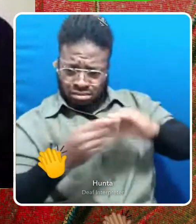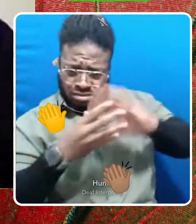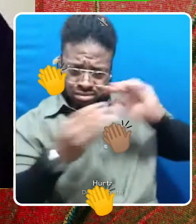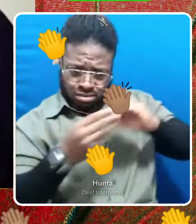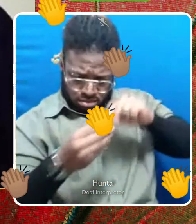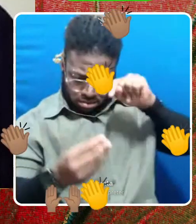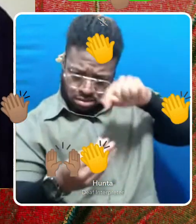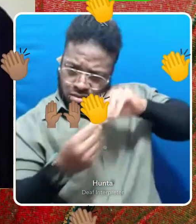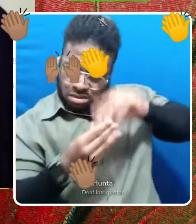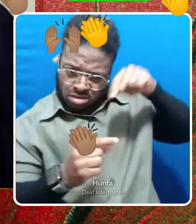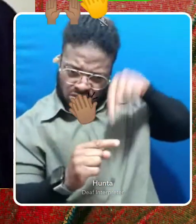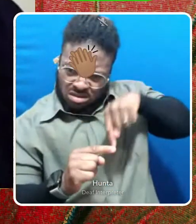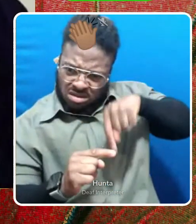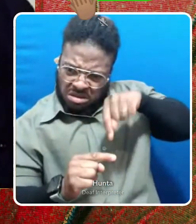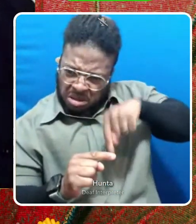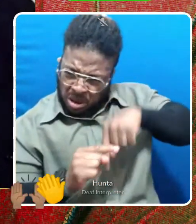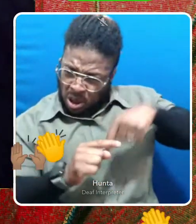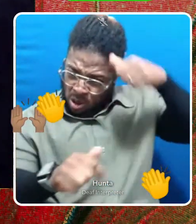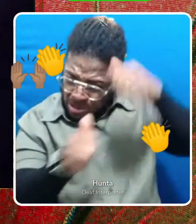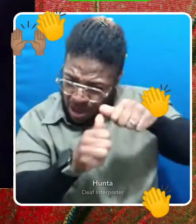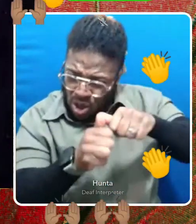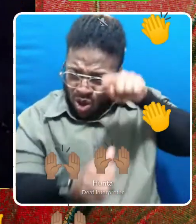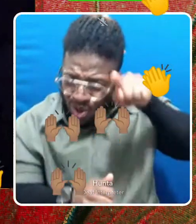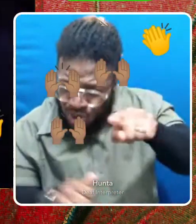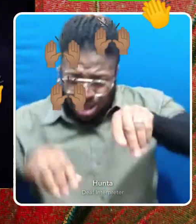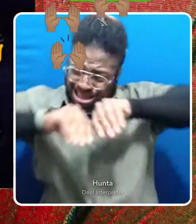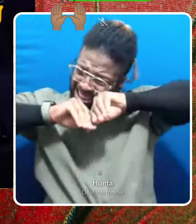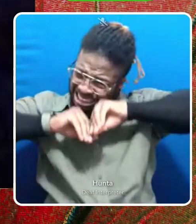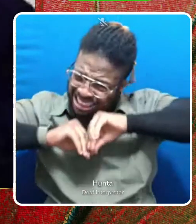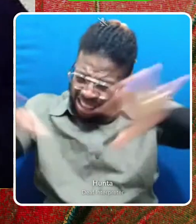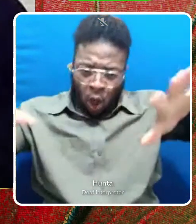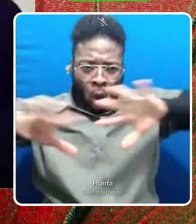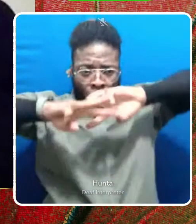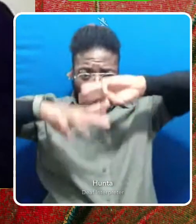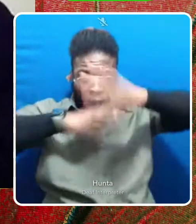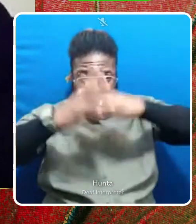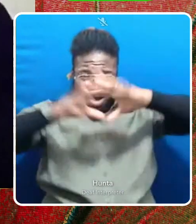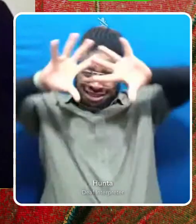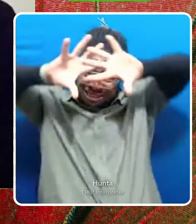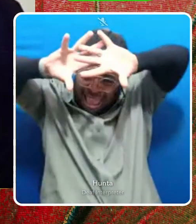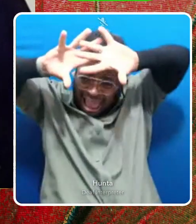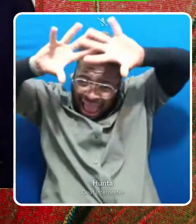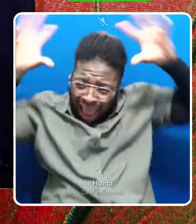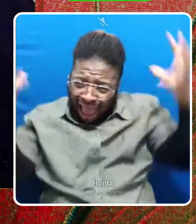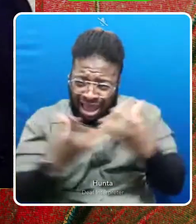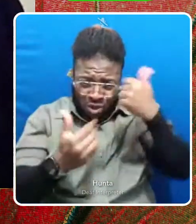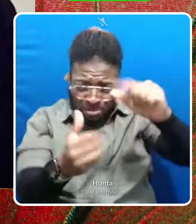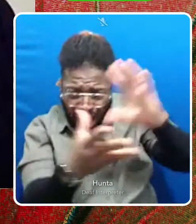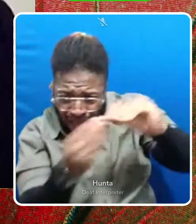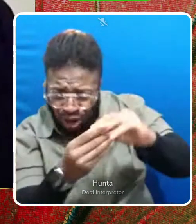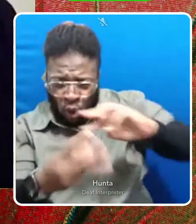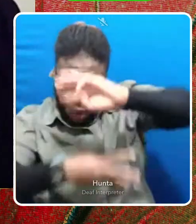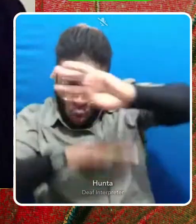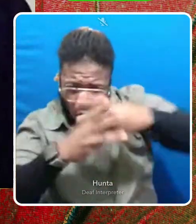the world. Come on, yo. Always remember that. It's only love. It's only love.